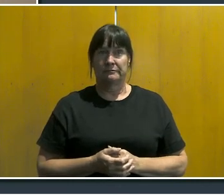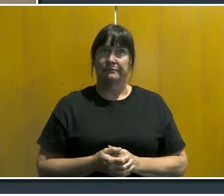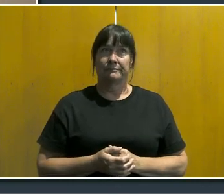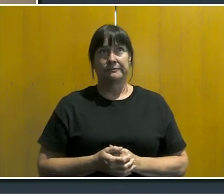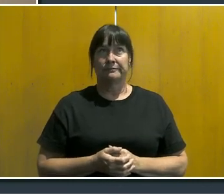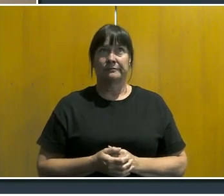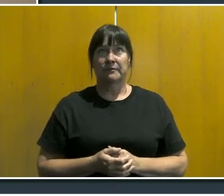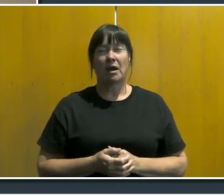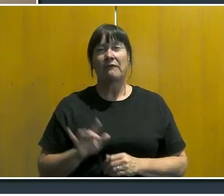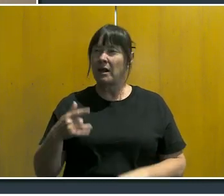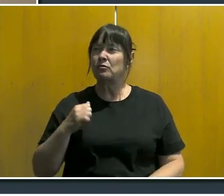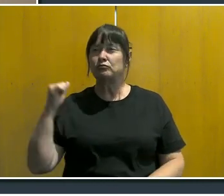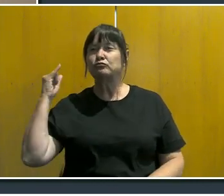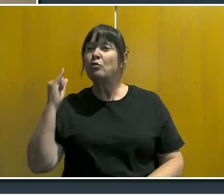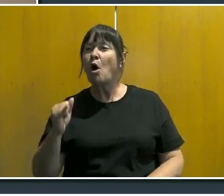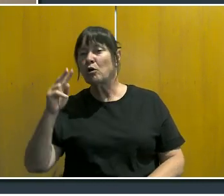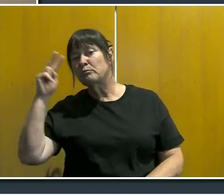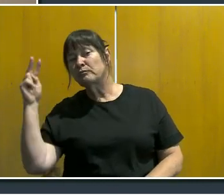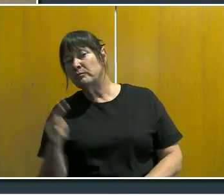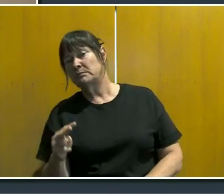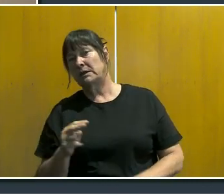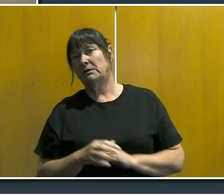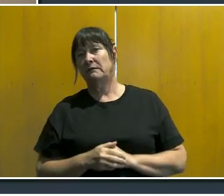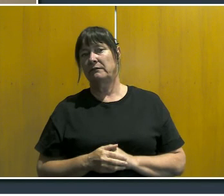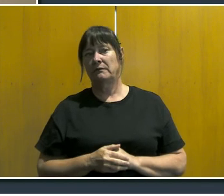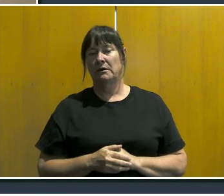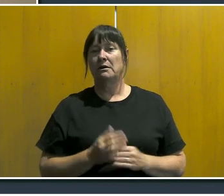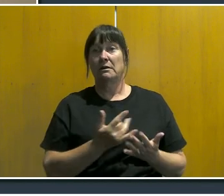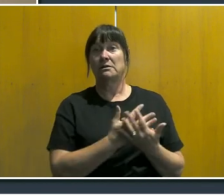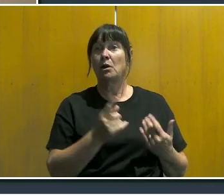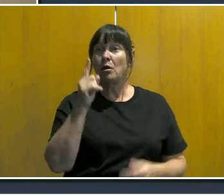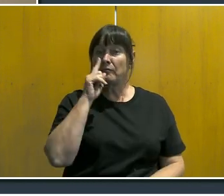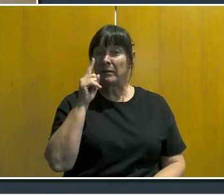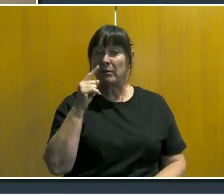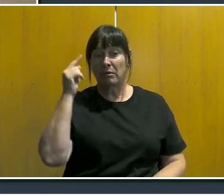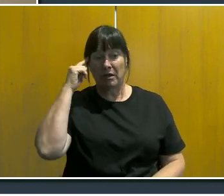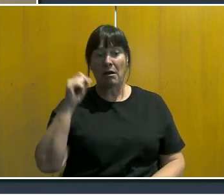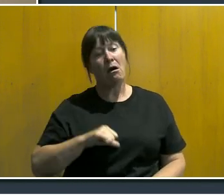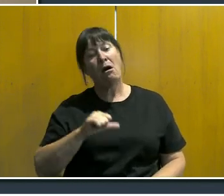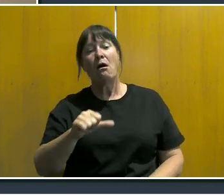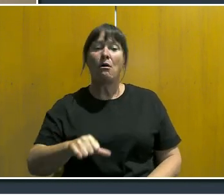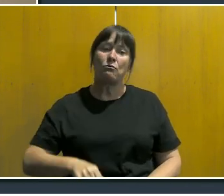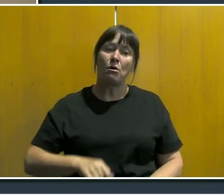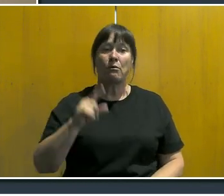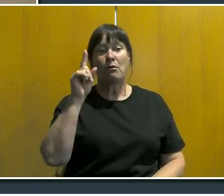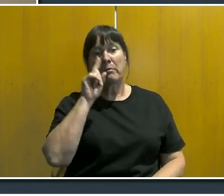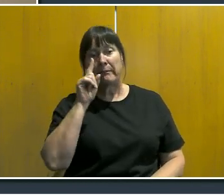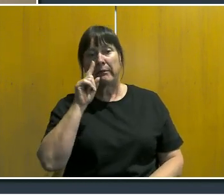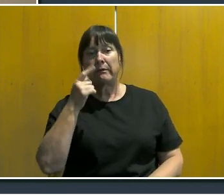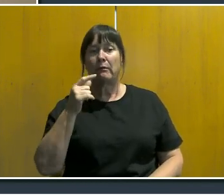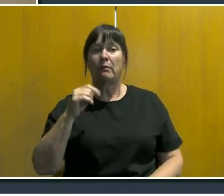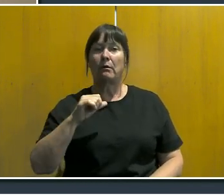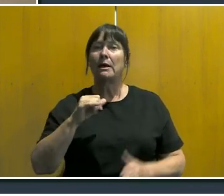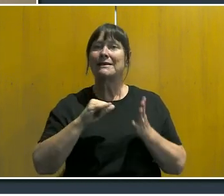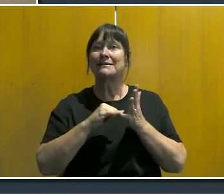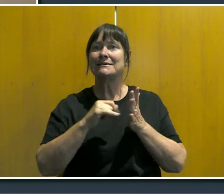considered from the wrong perspective, and I rather think that there's a lot of people who somehow think that rural or semi-rural property